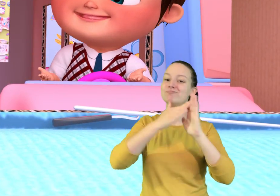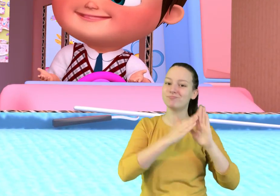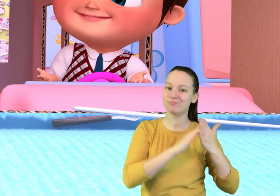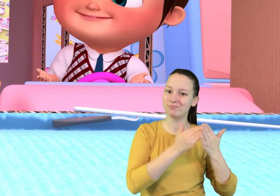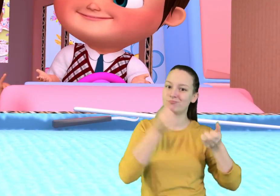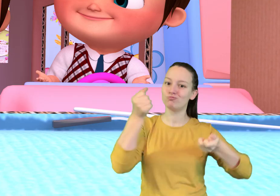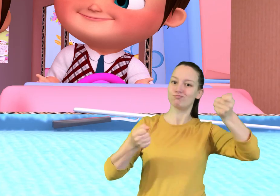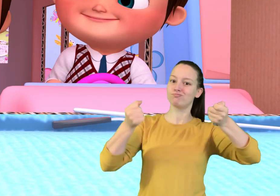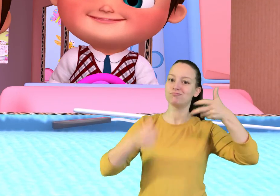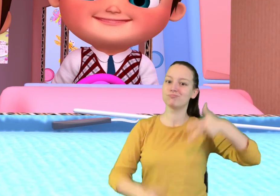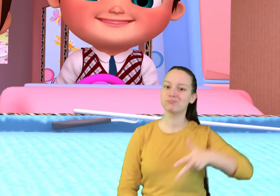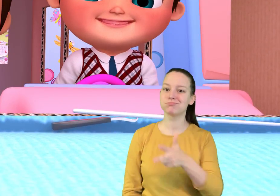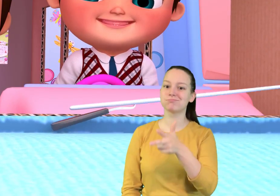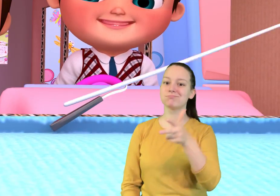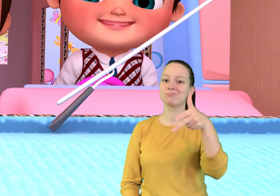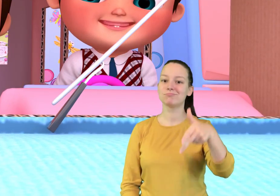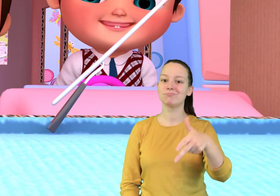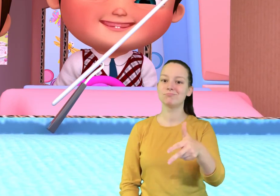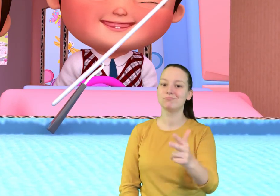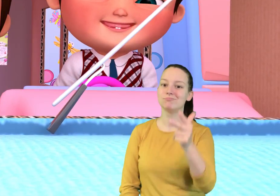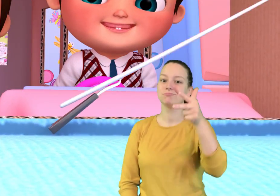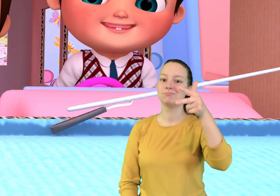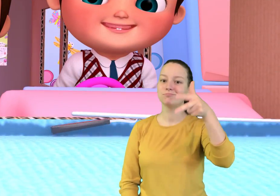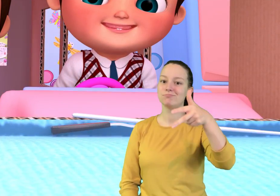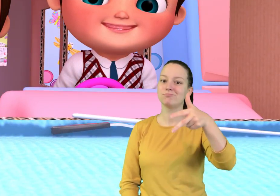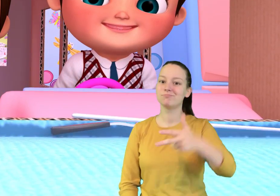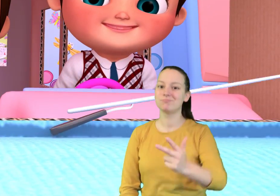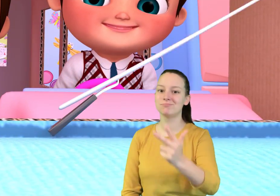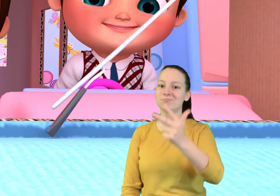all through the